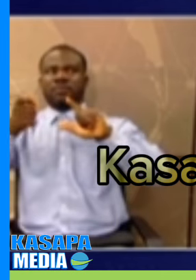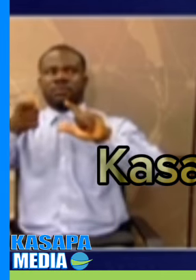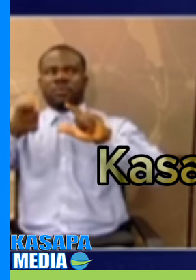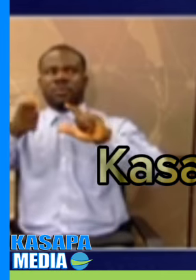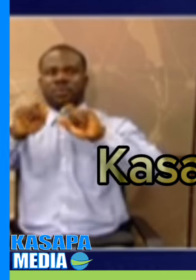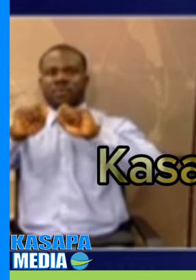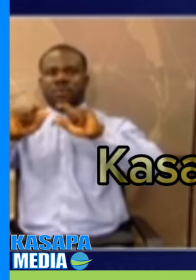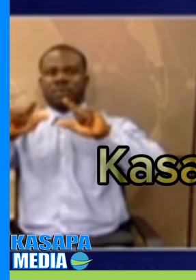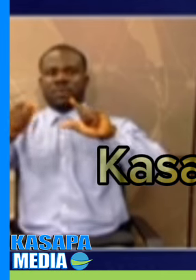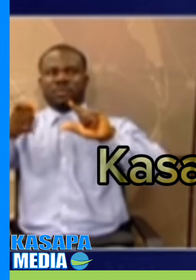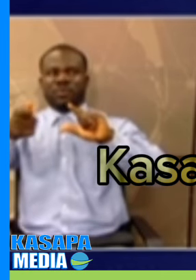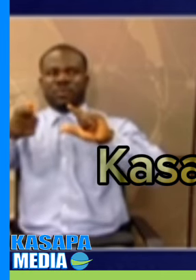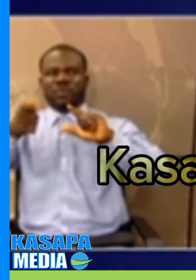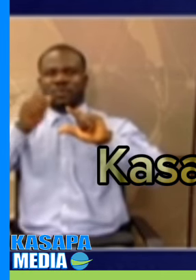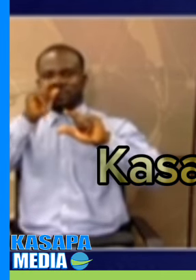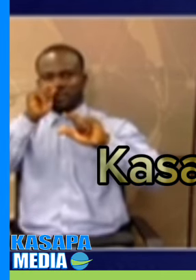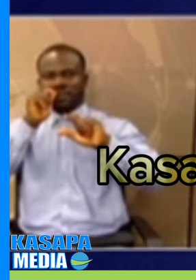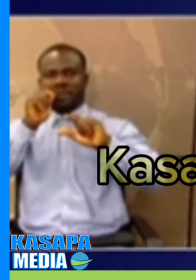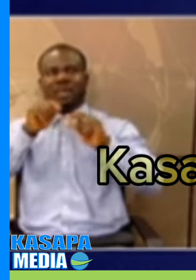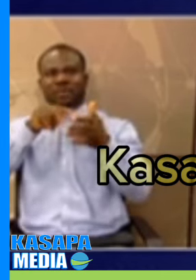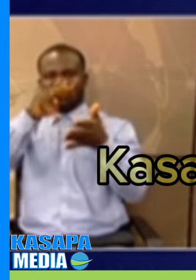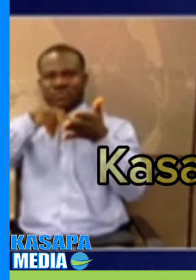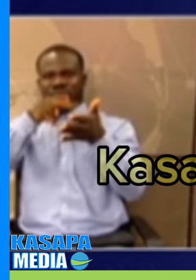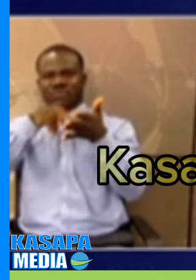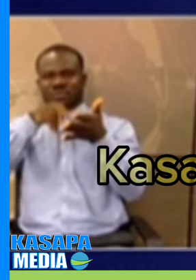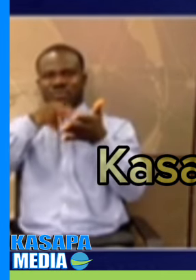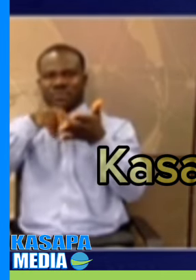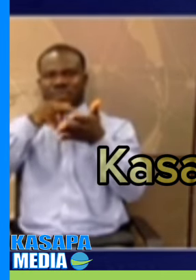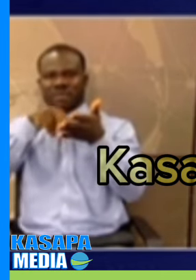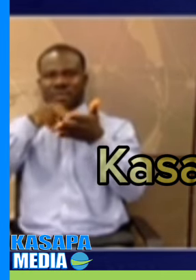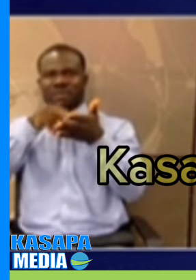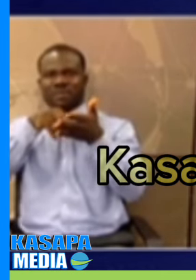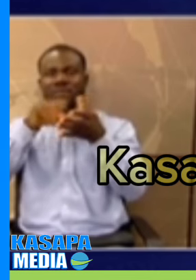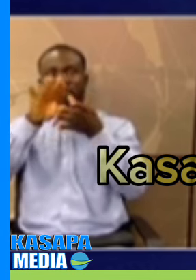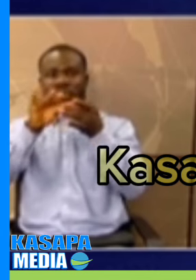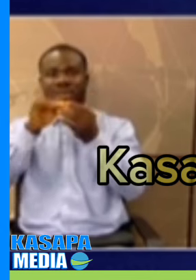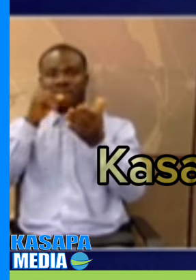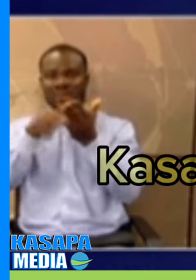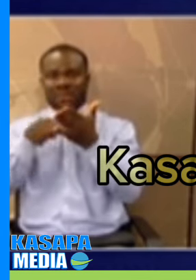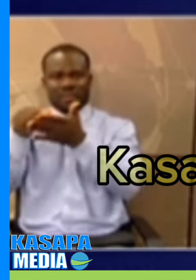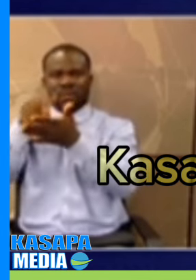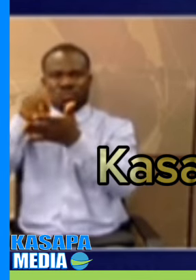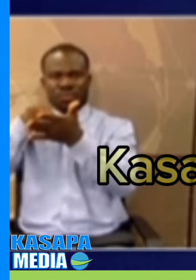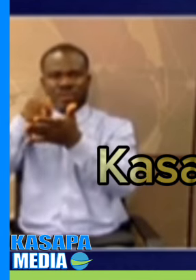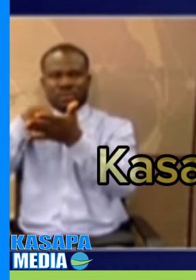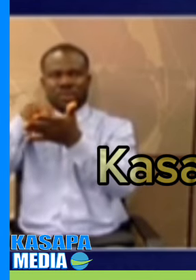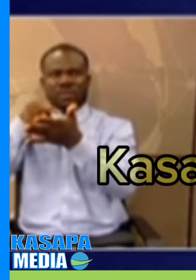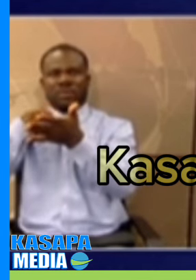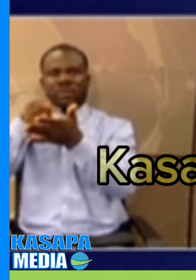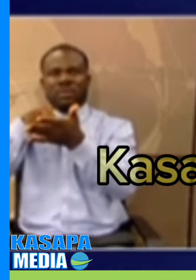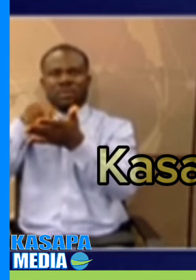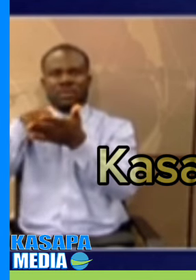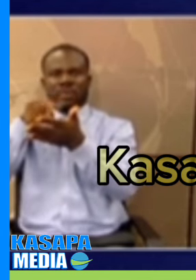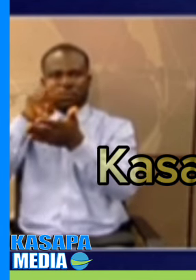article inaccurately suggested that the Deputy Minister claimed poverty level in Ghana are